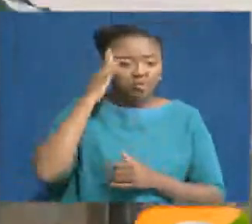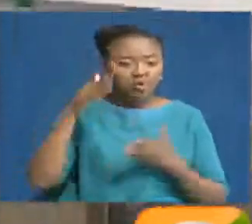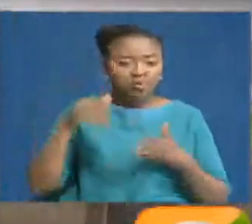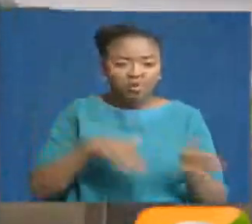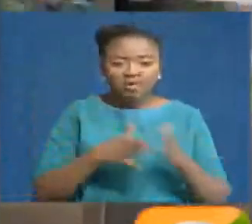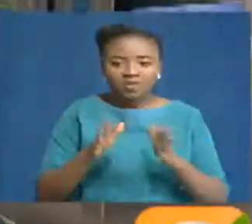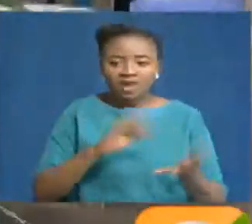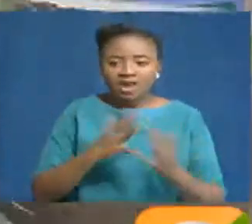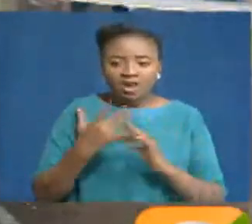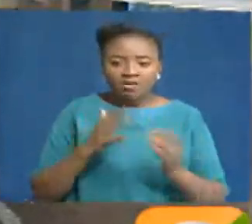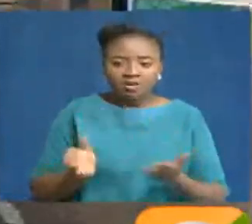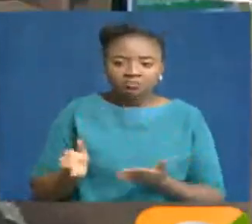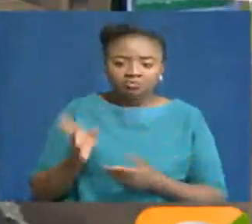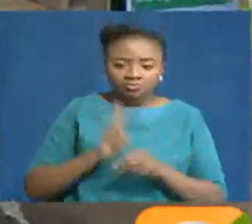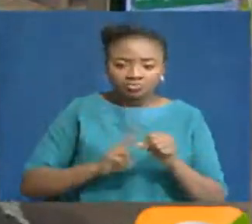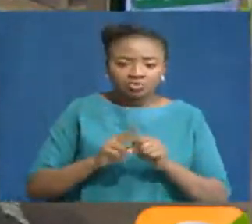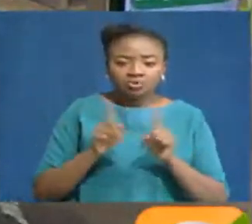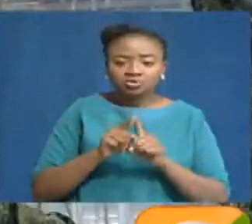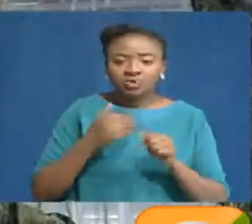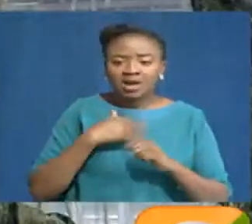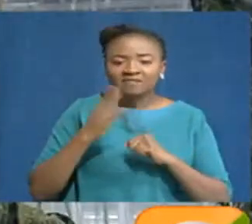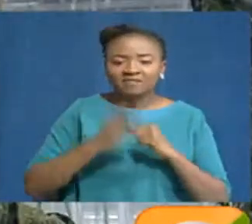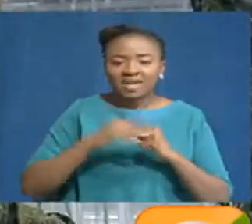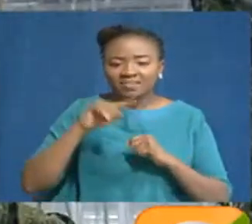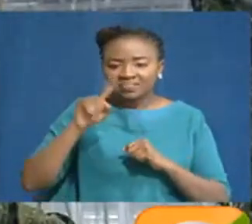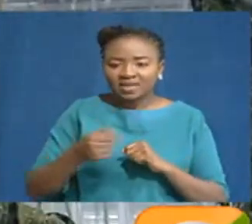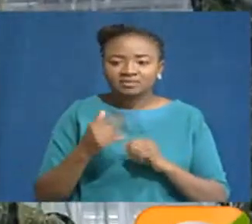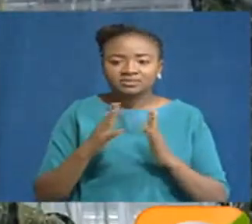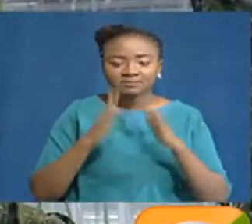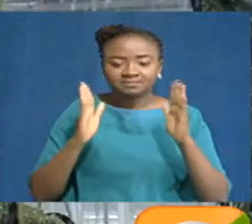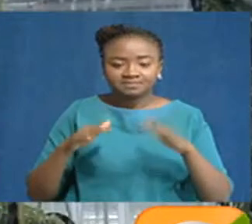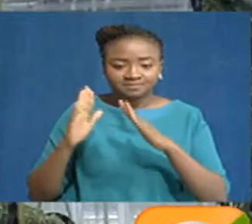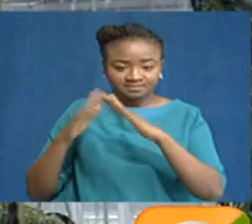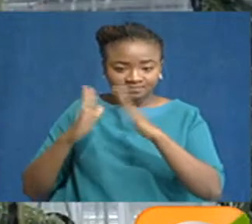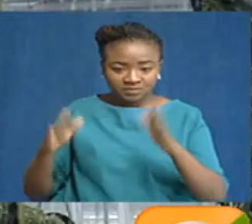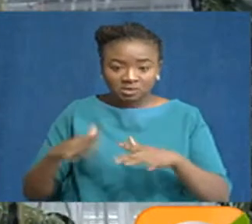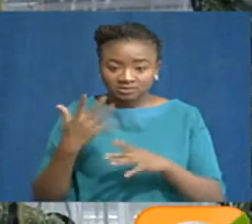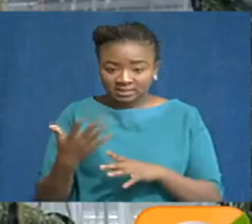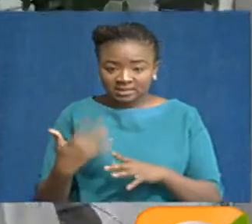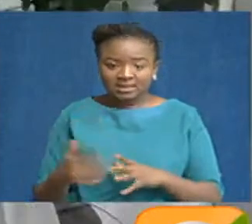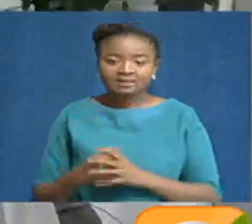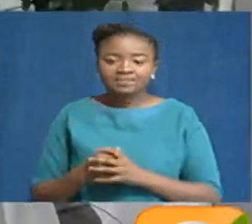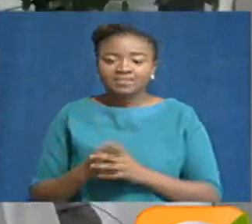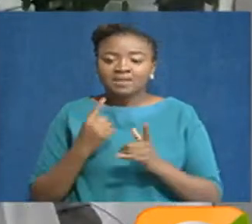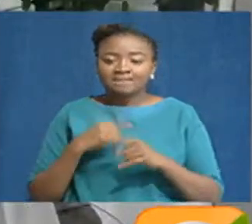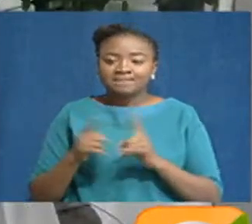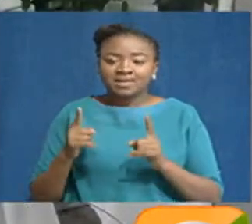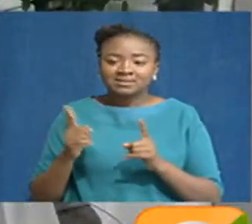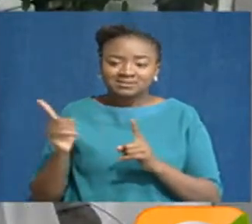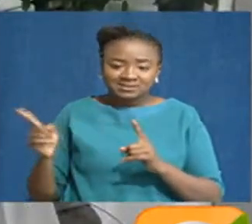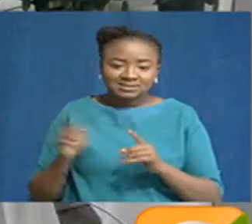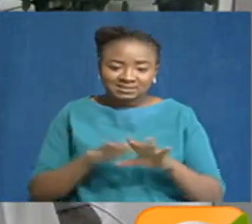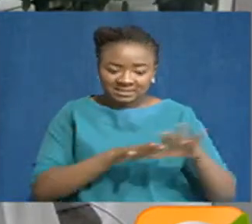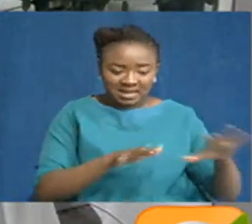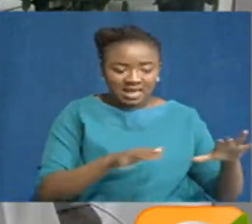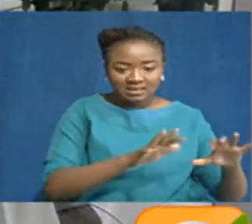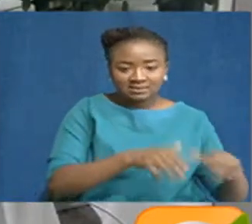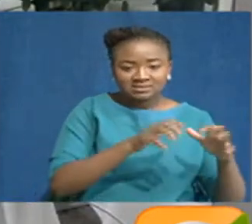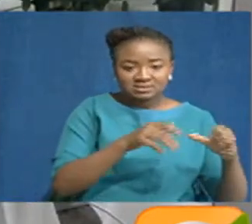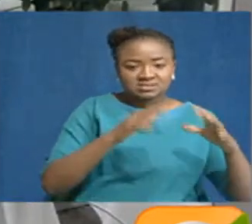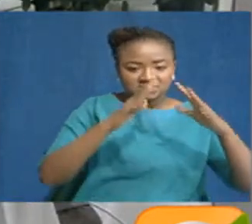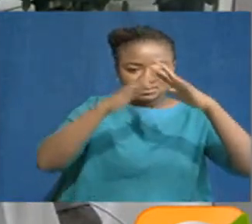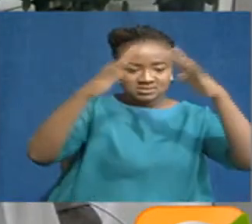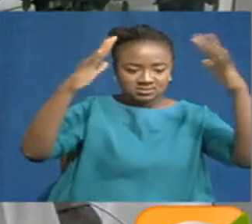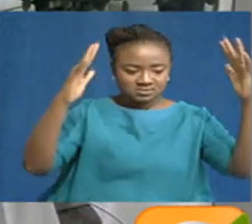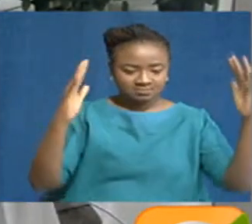cultivation. With over 9,000 hectares of high-tech greenhouses, 80% of their cultivated land is under glass,